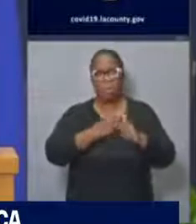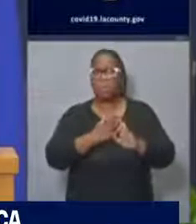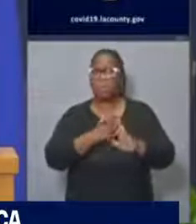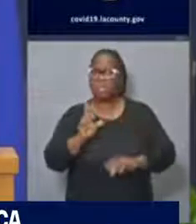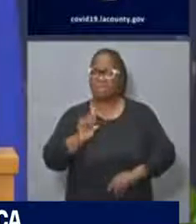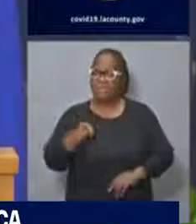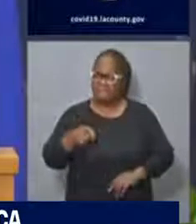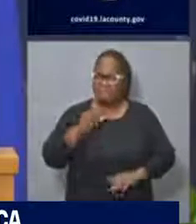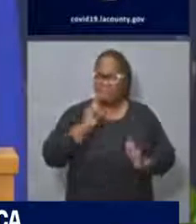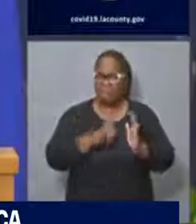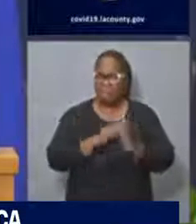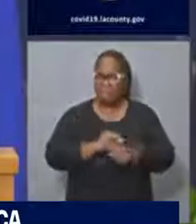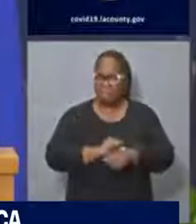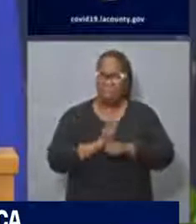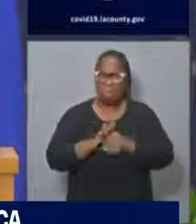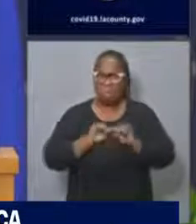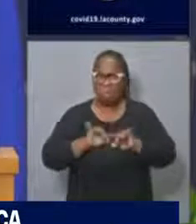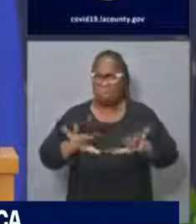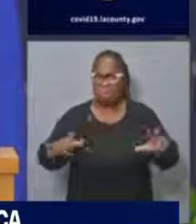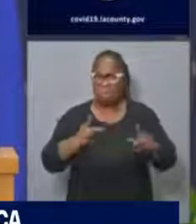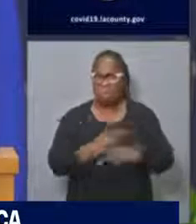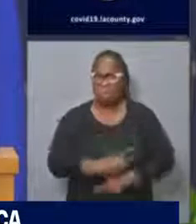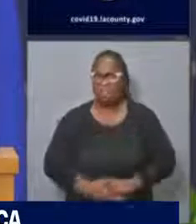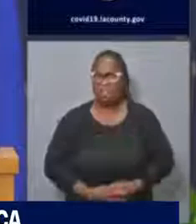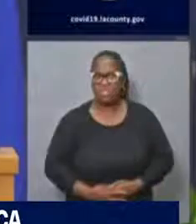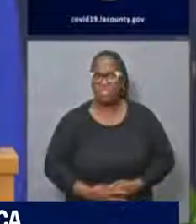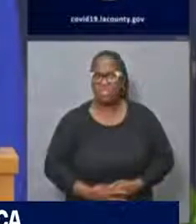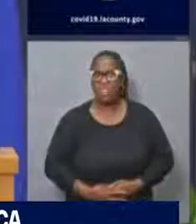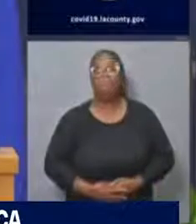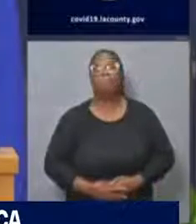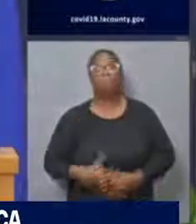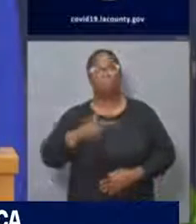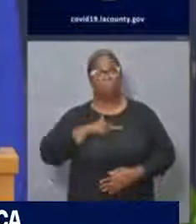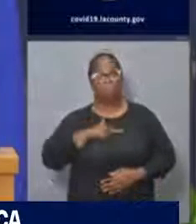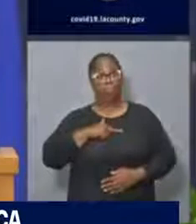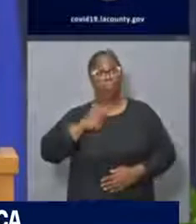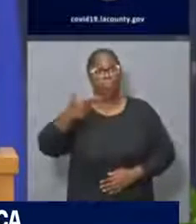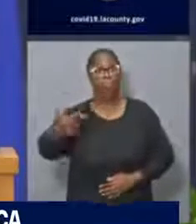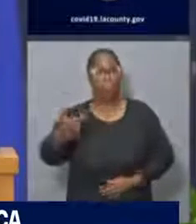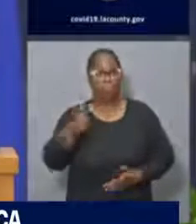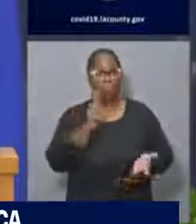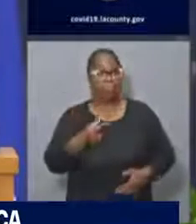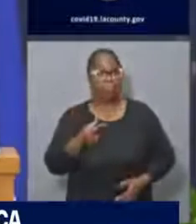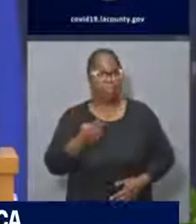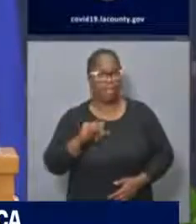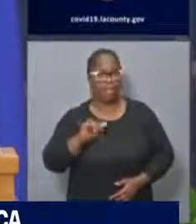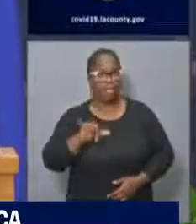most impacted by COVID-19. I'd like to hand it back to Dr. Galley now.